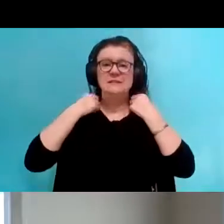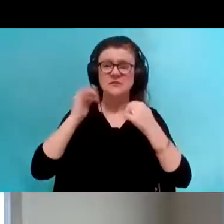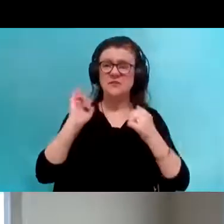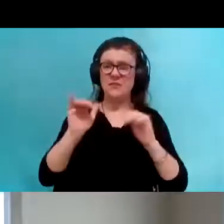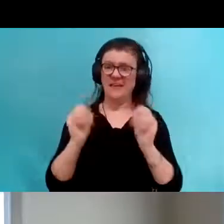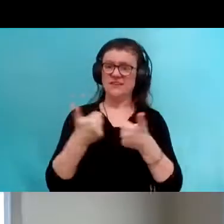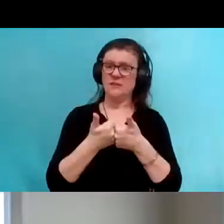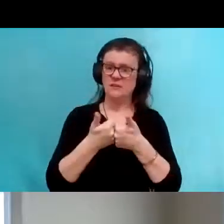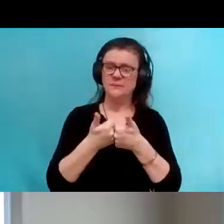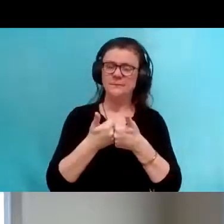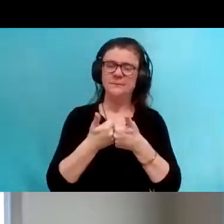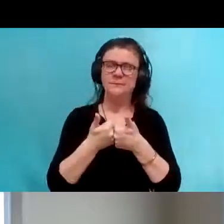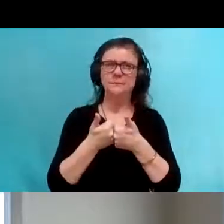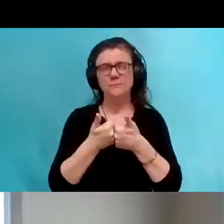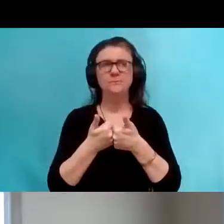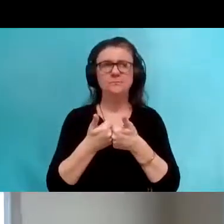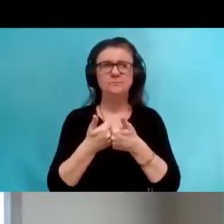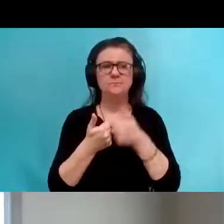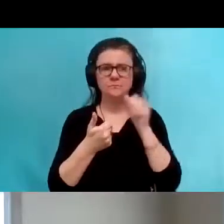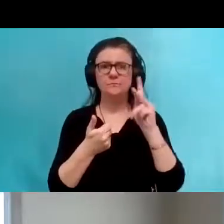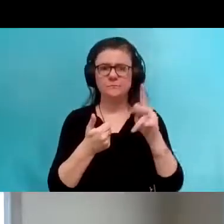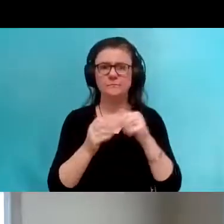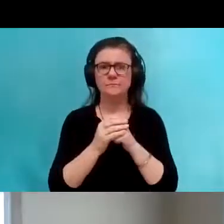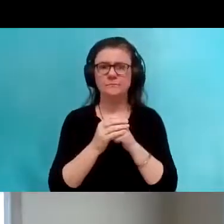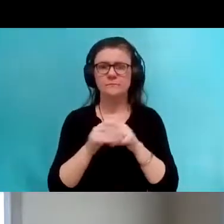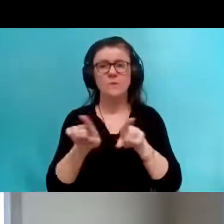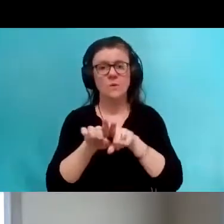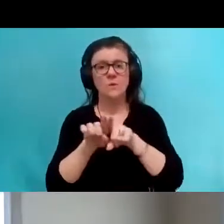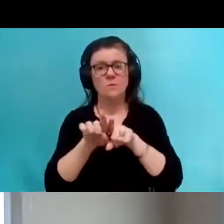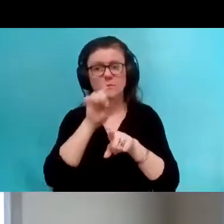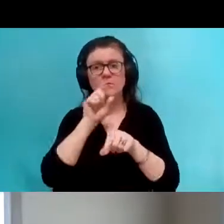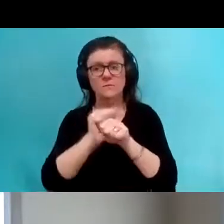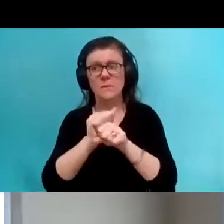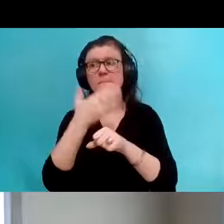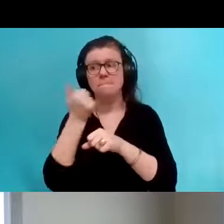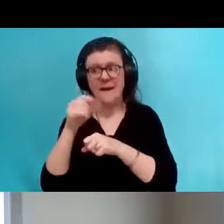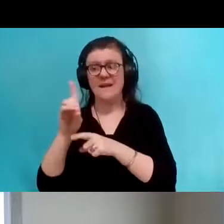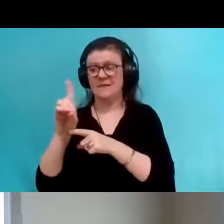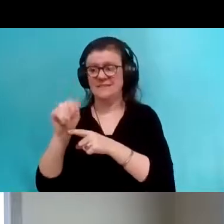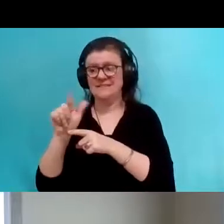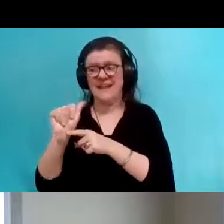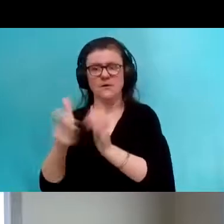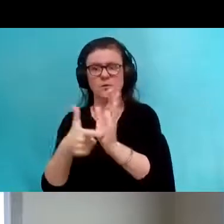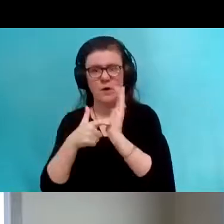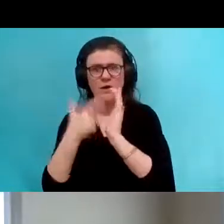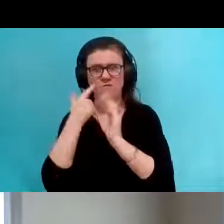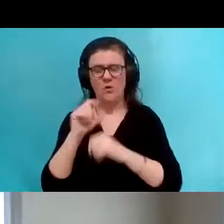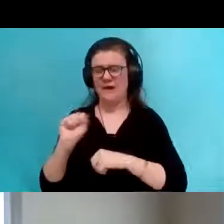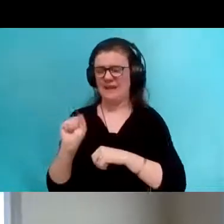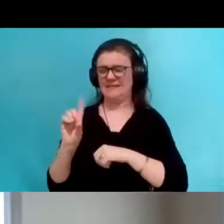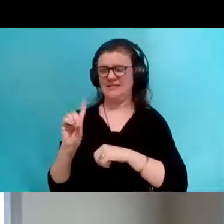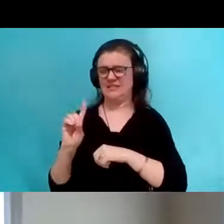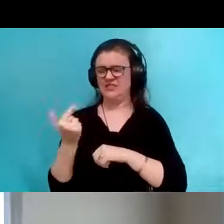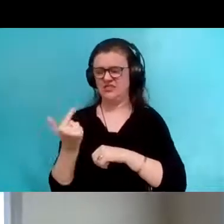in mind that, and the need for really better data to monitor the SDGs and the pledge to leave no one behind, that